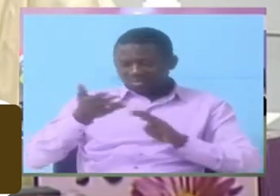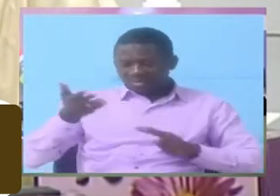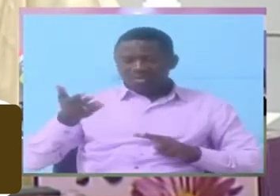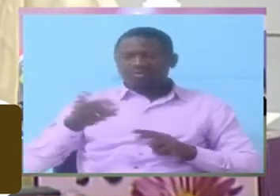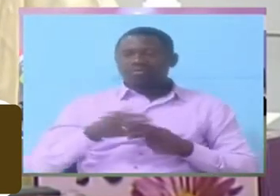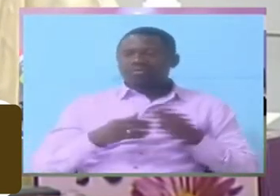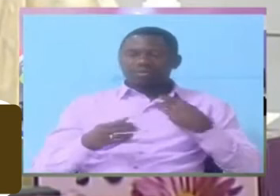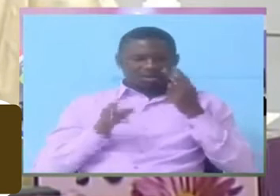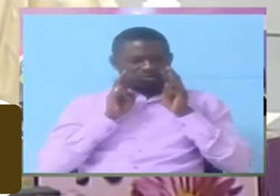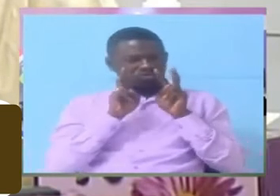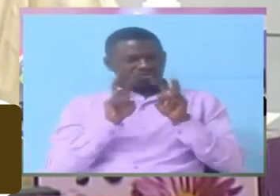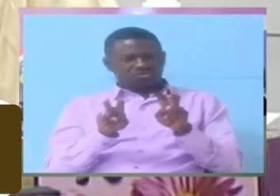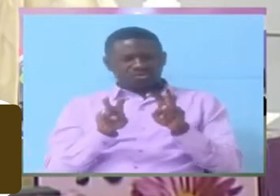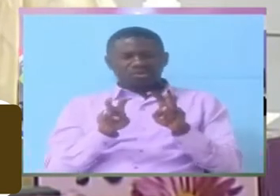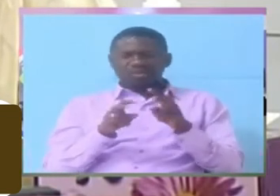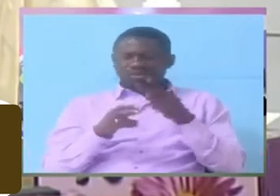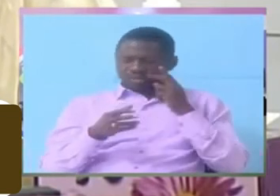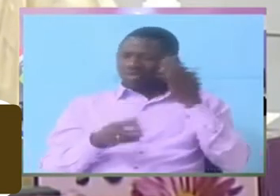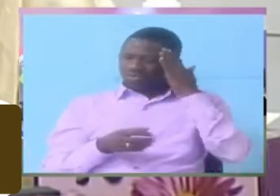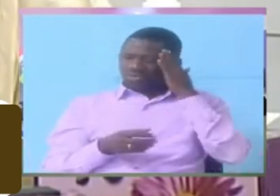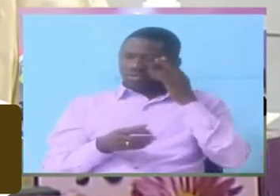I did not go through all the reports. I look at it, it's a report.